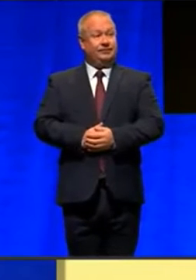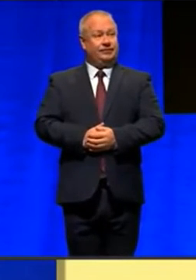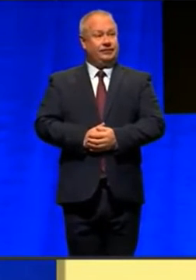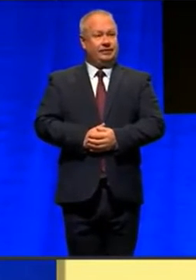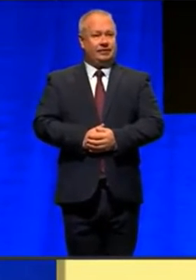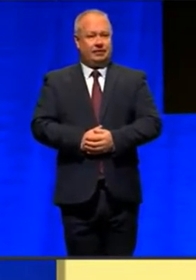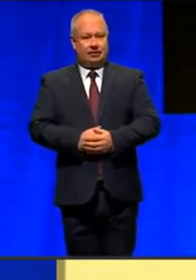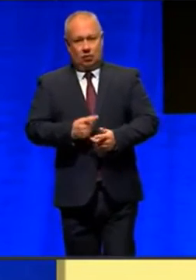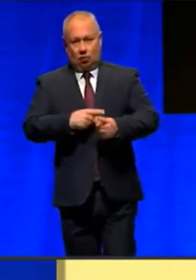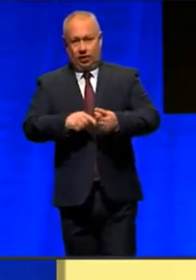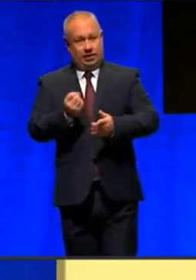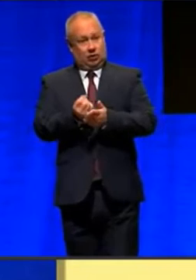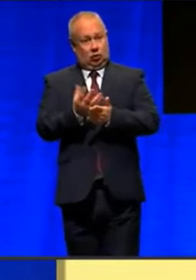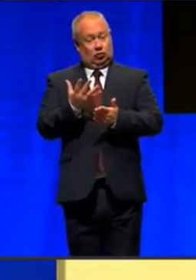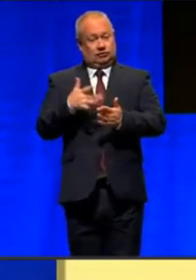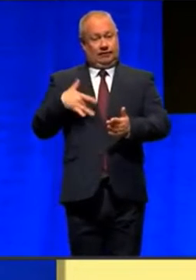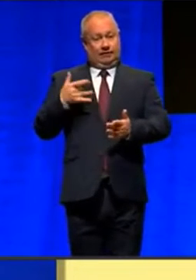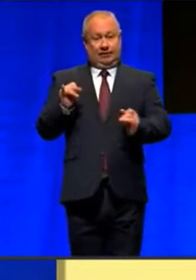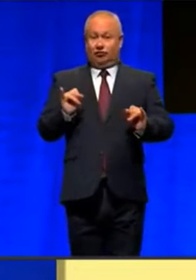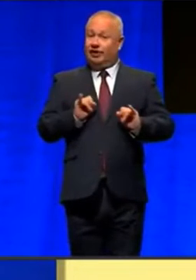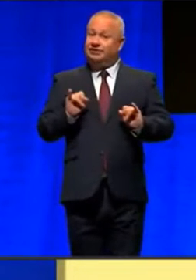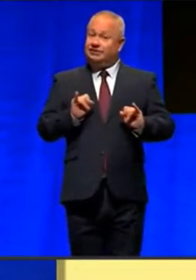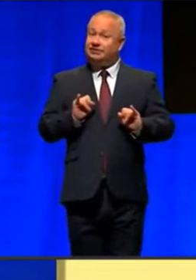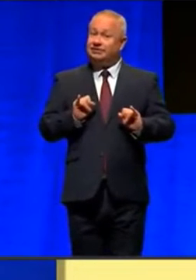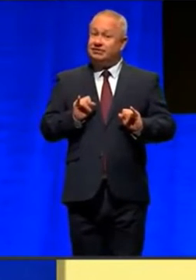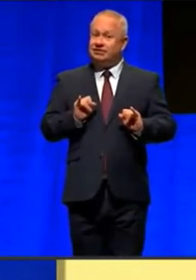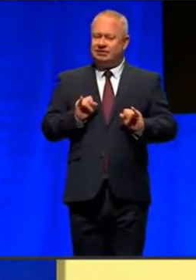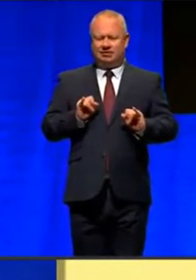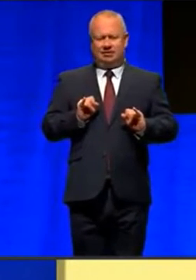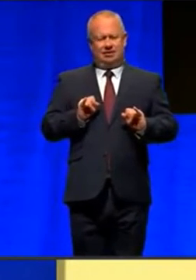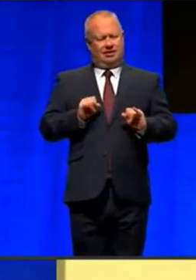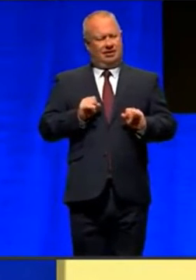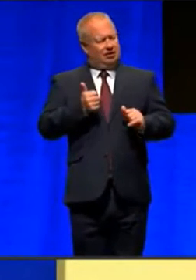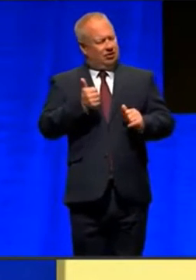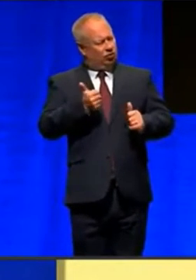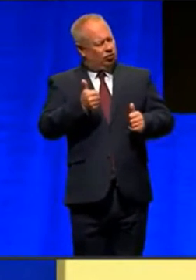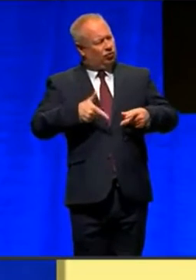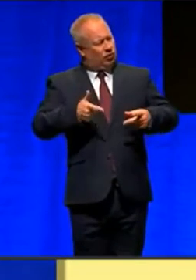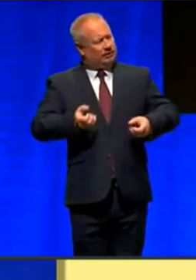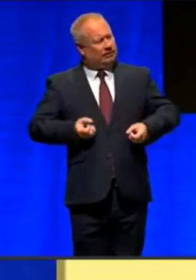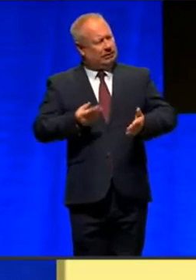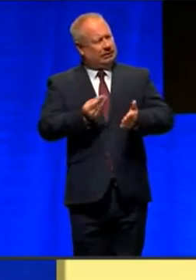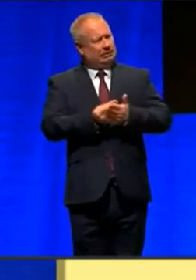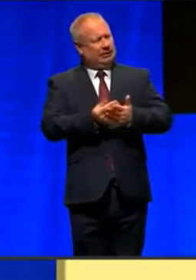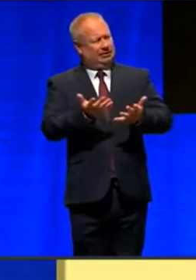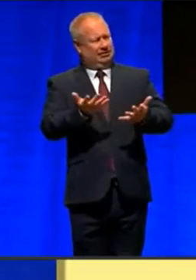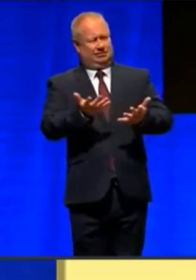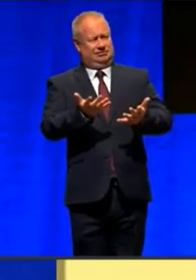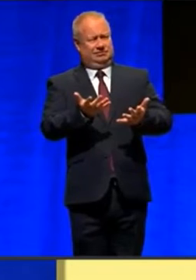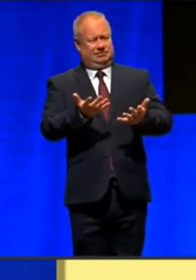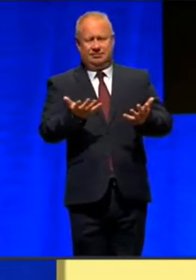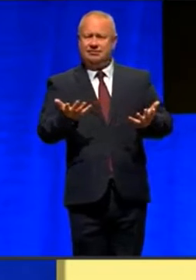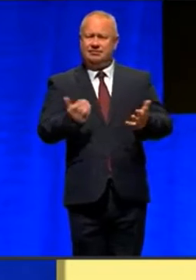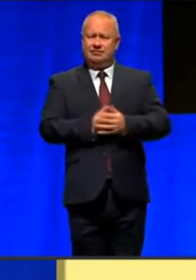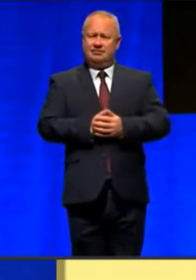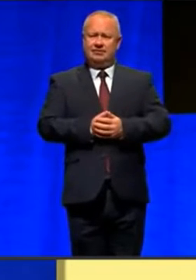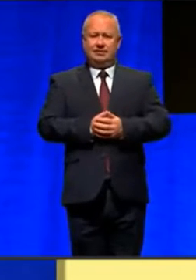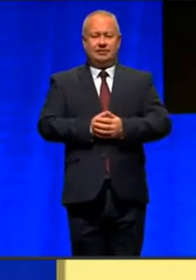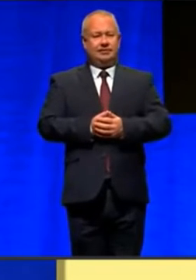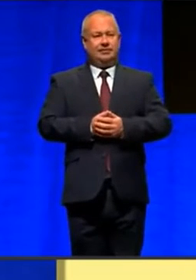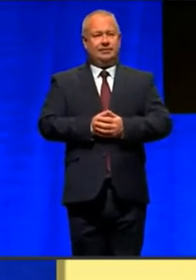We're in a cost of living crisis. Conference, in what world is this a good use of public funds? We had